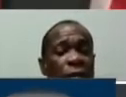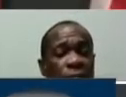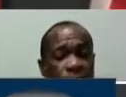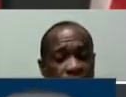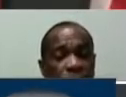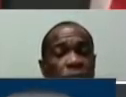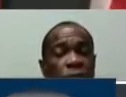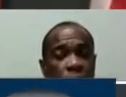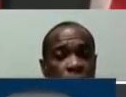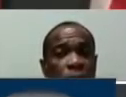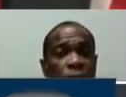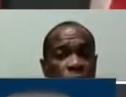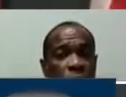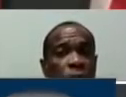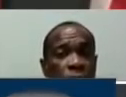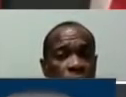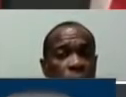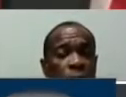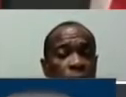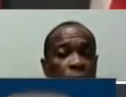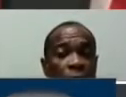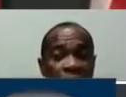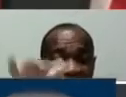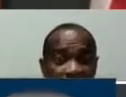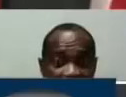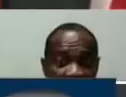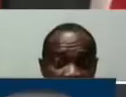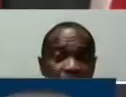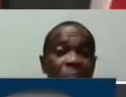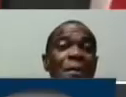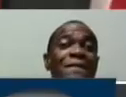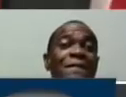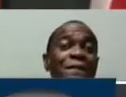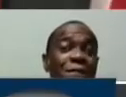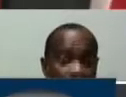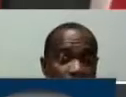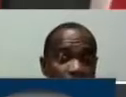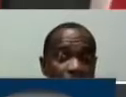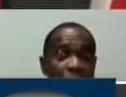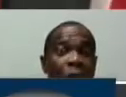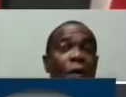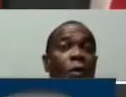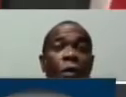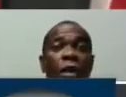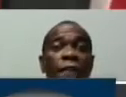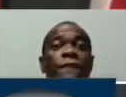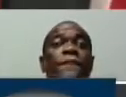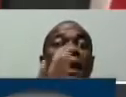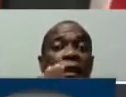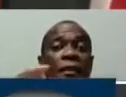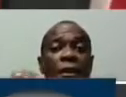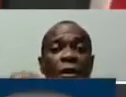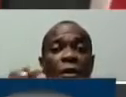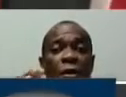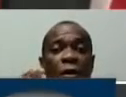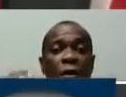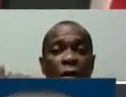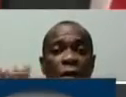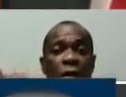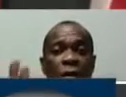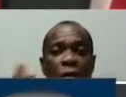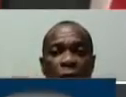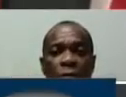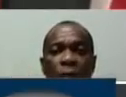before we become subject to the accelerating effects of the Omicron virus. It is almost a